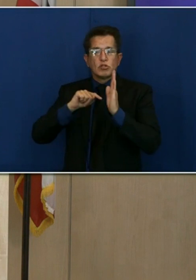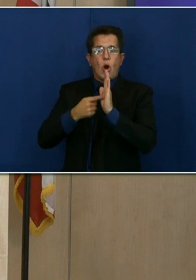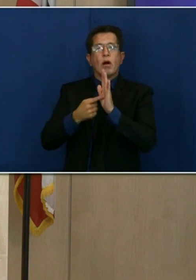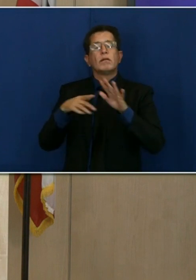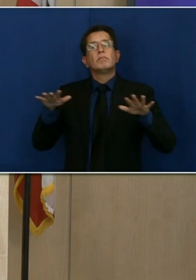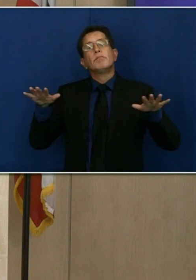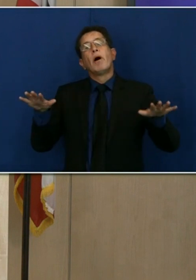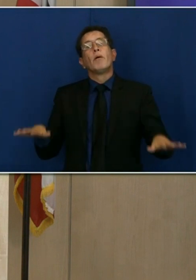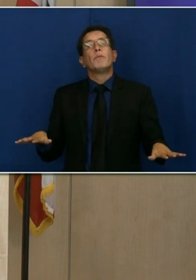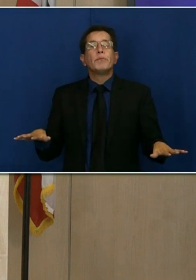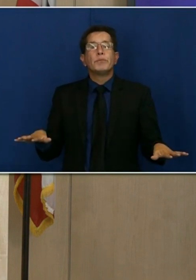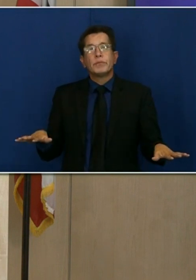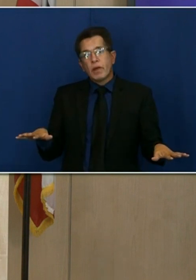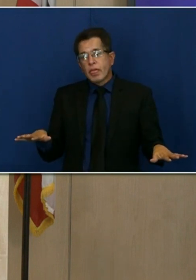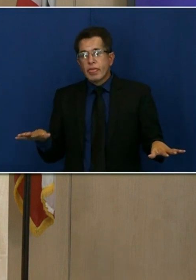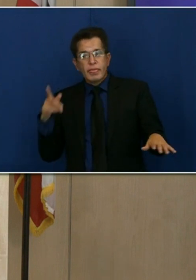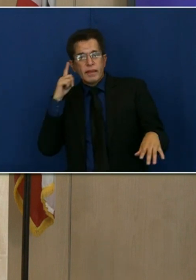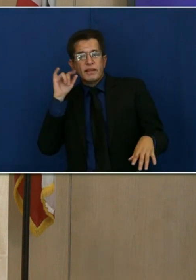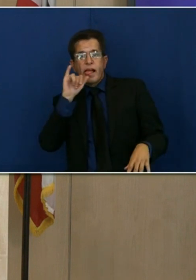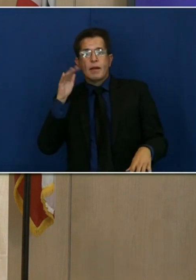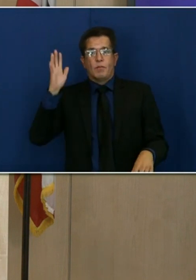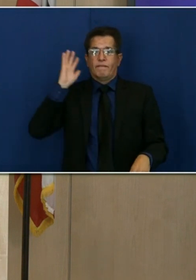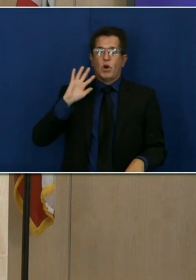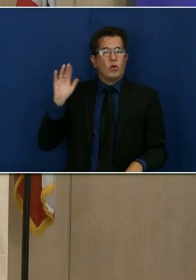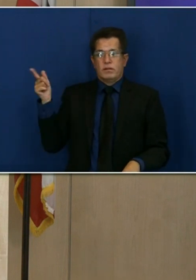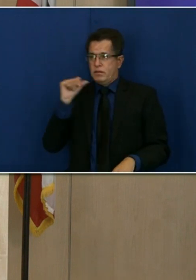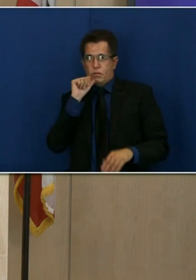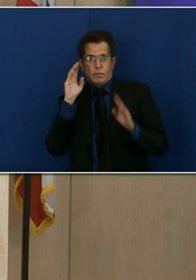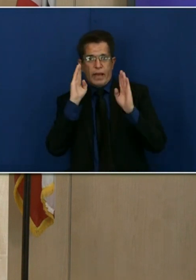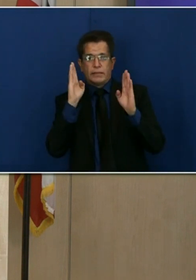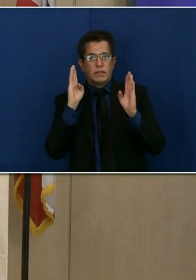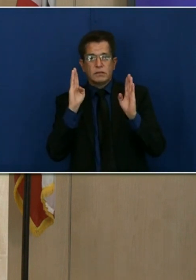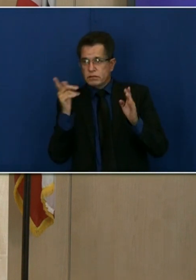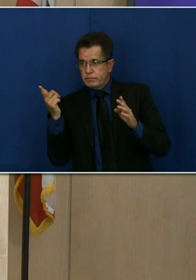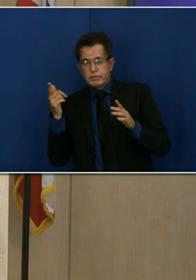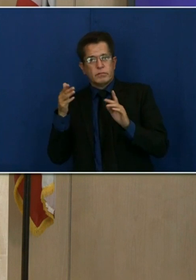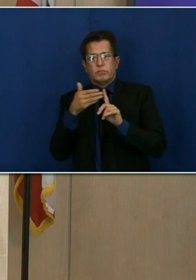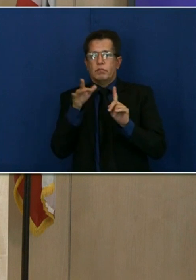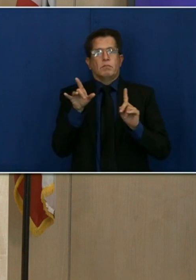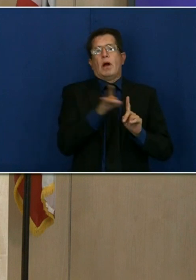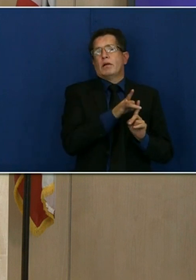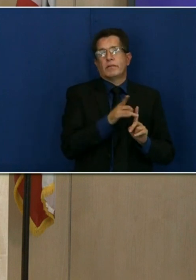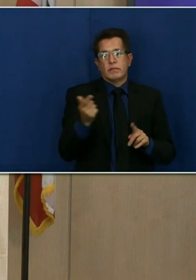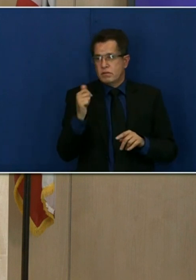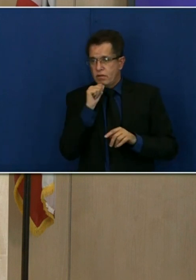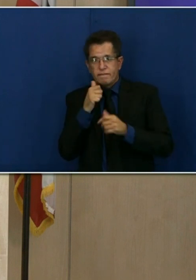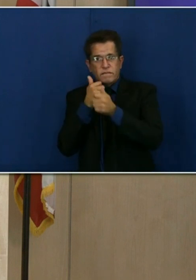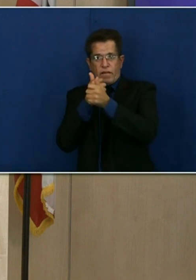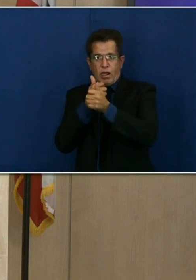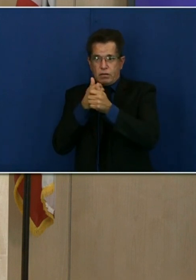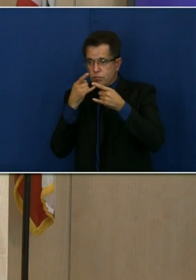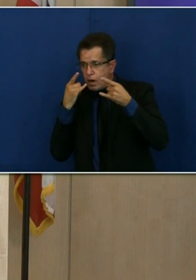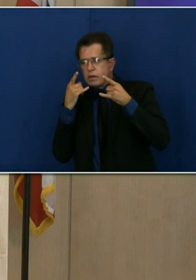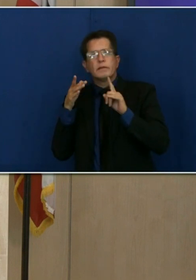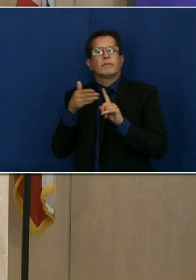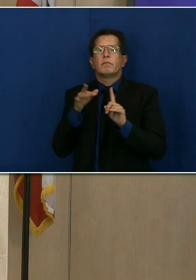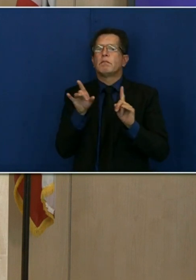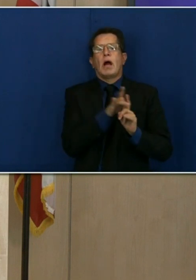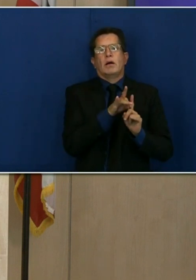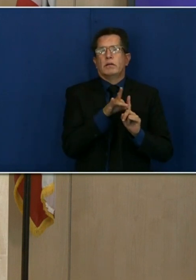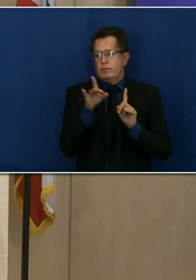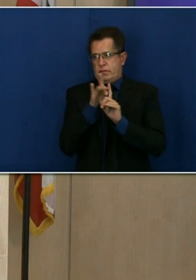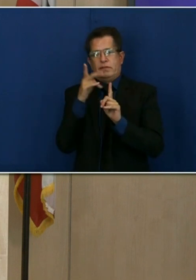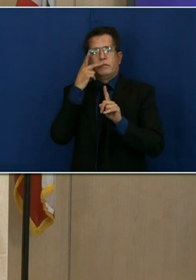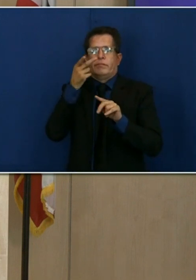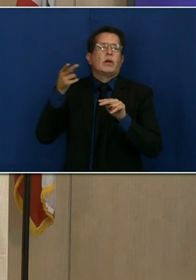daily activities and probably not paying attention to those best practices. That is why we are seeing